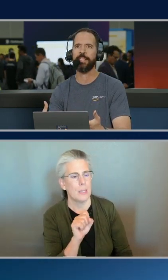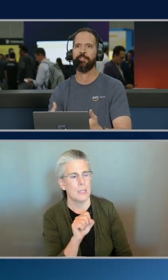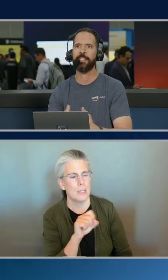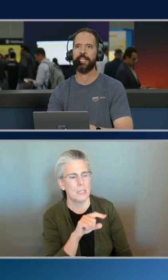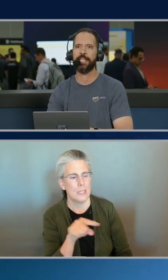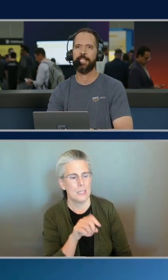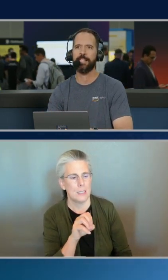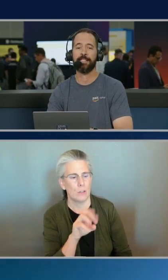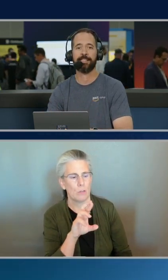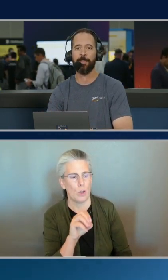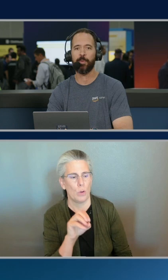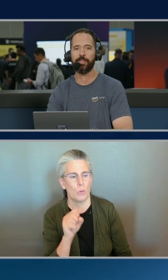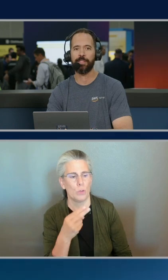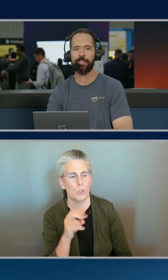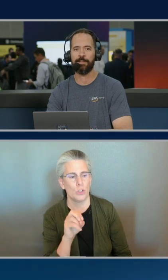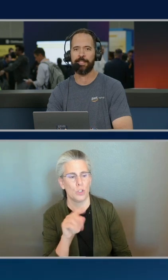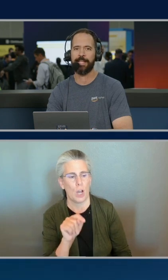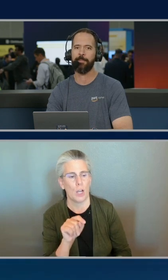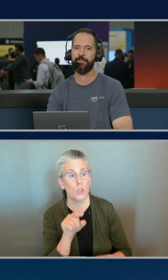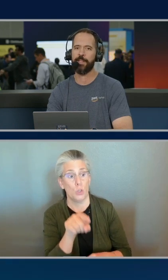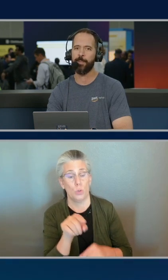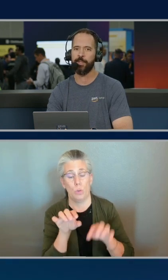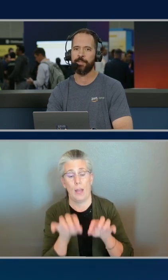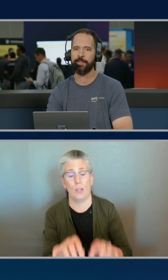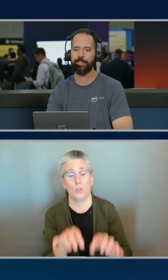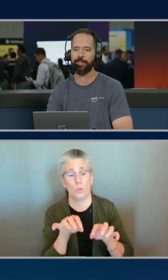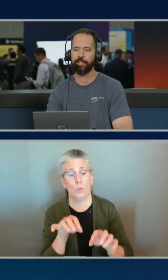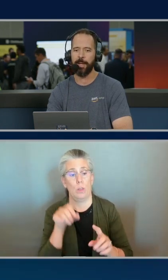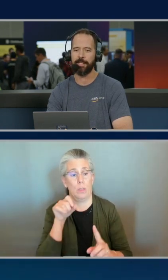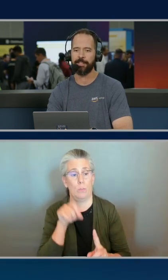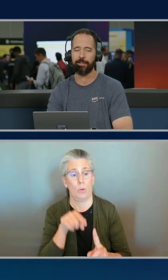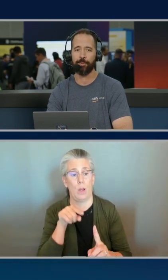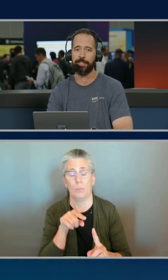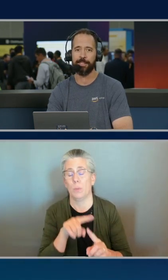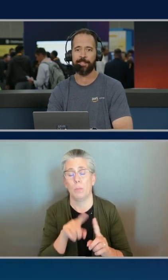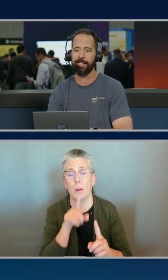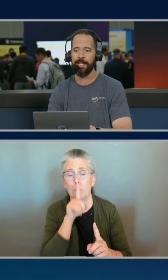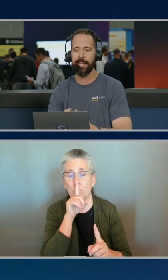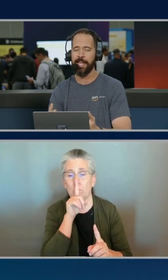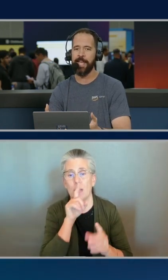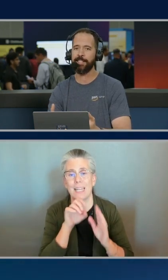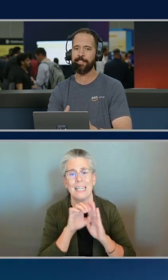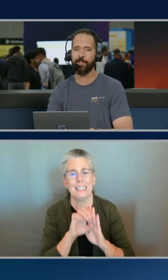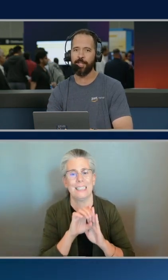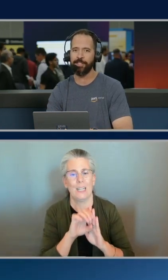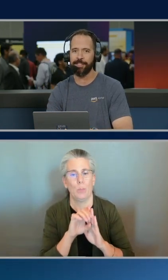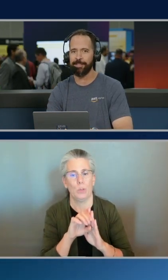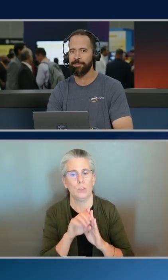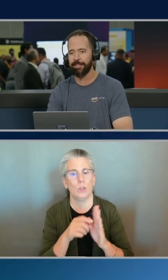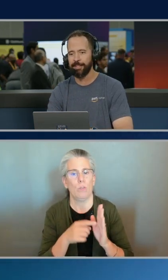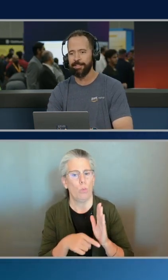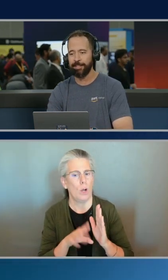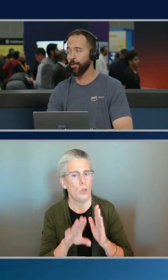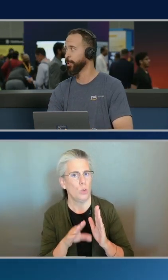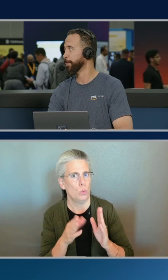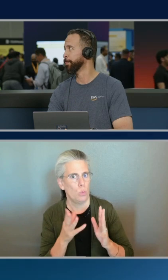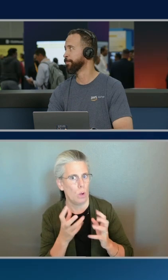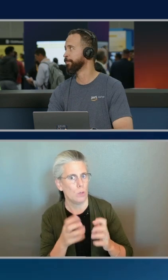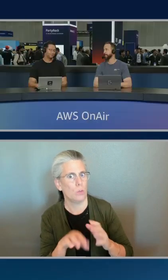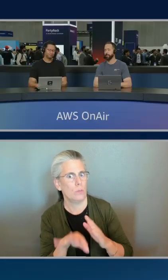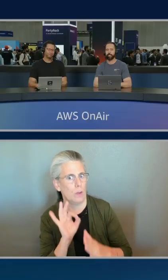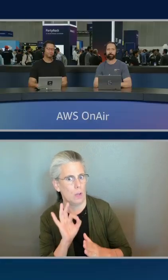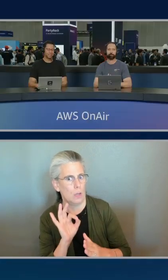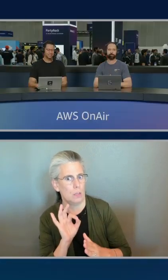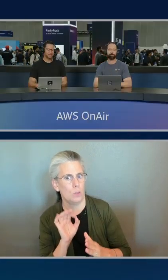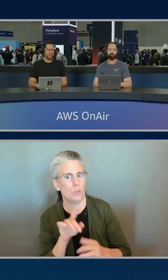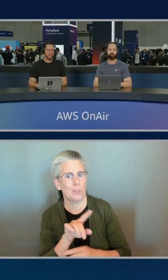really give it any examples of the type of input that you're expecting. So it's really just, hey, ask it a question and let her rip